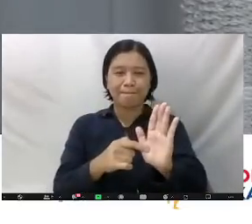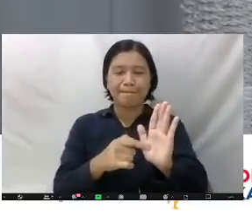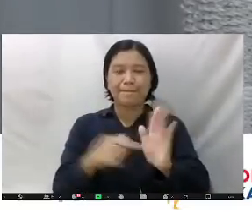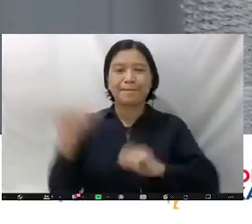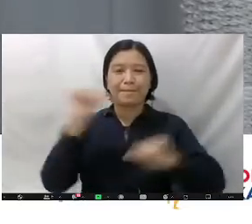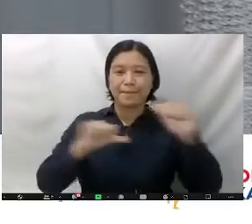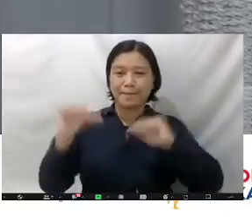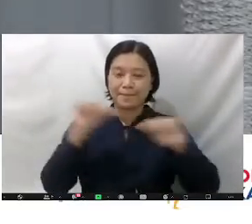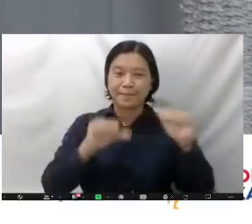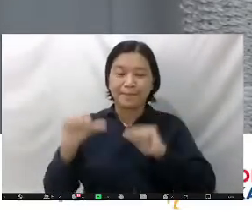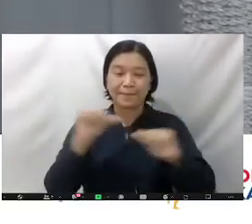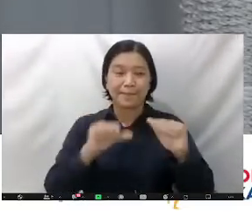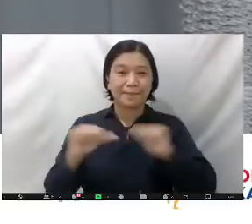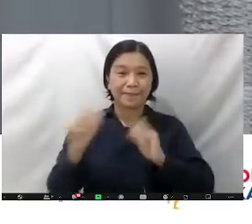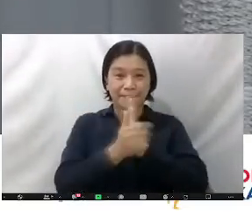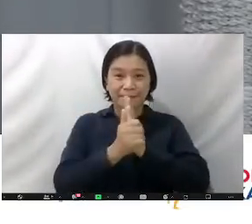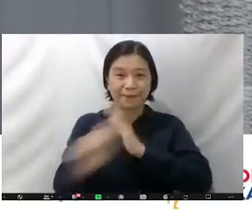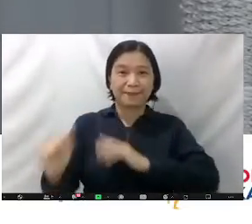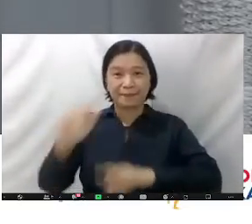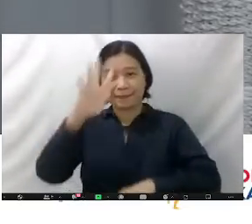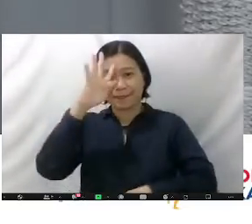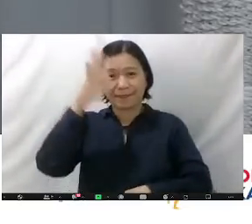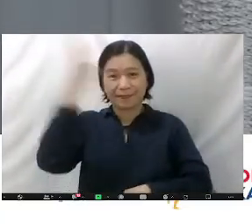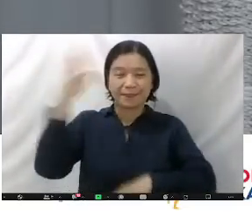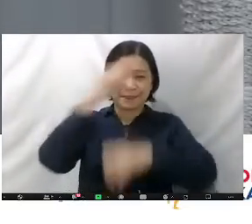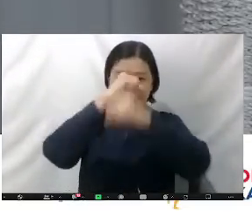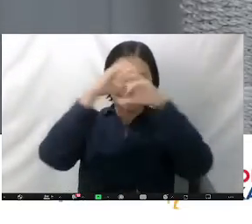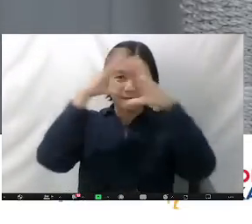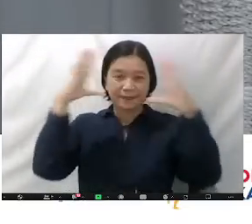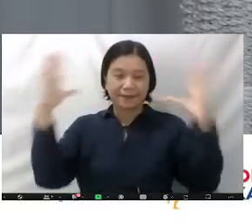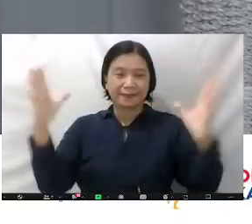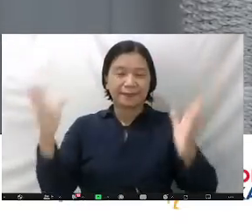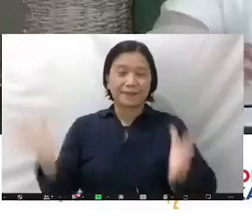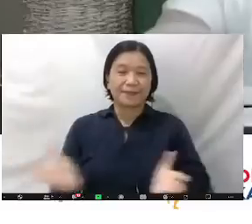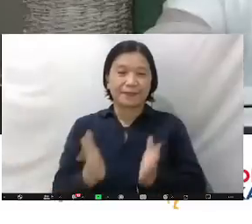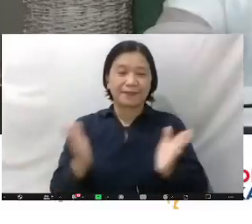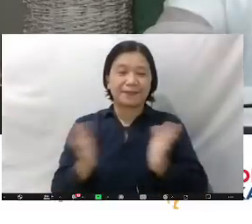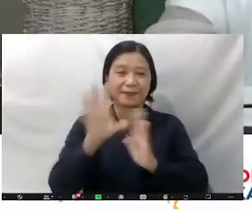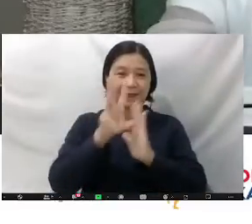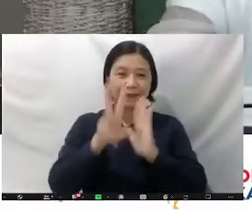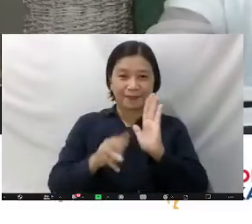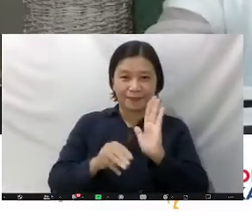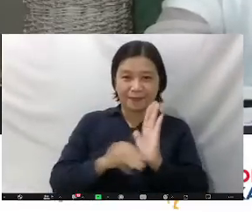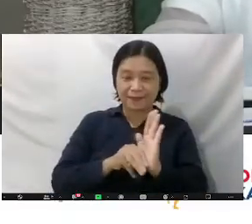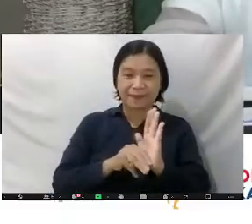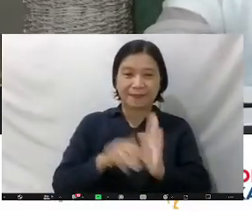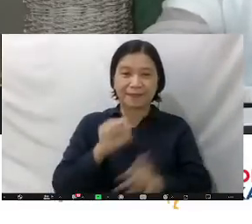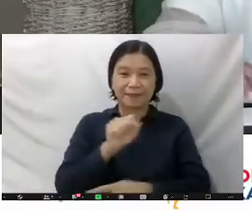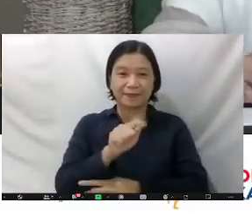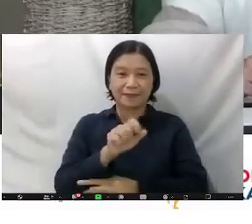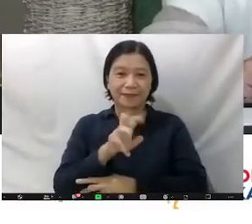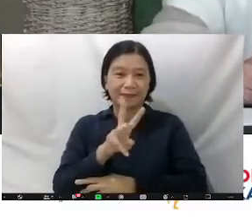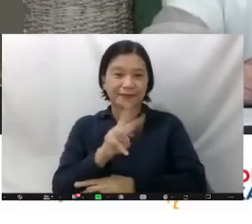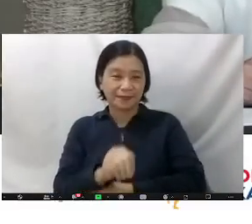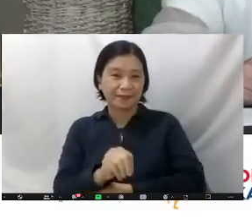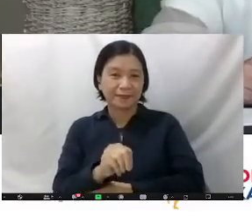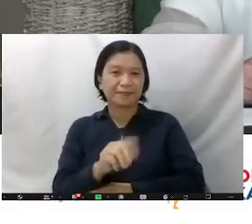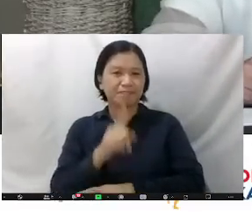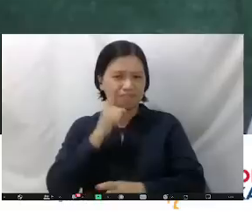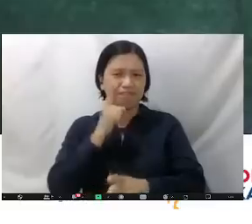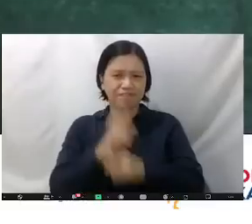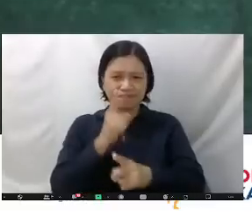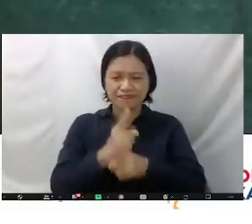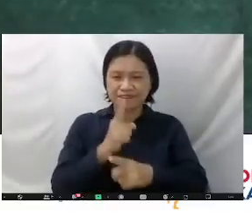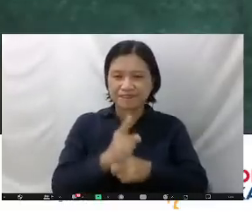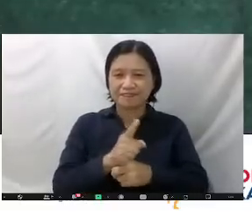creativity, as we strengthen STEM education in our curriculum. That is absolutely right. The new normal may have driven us